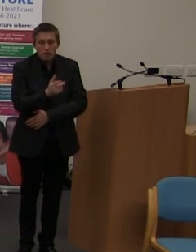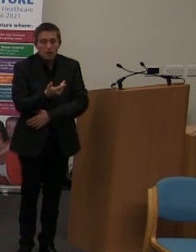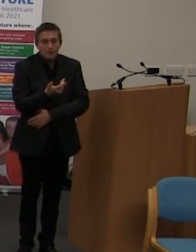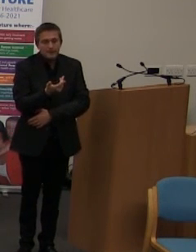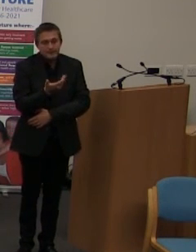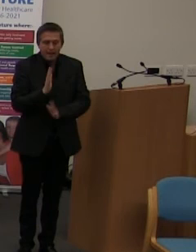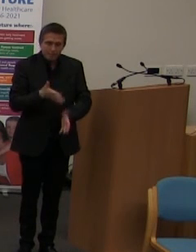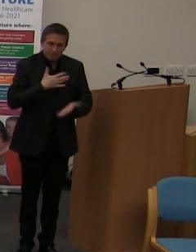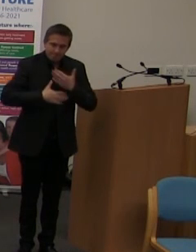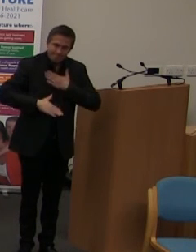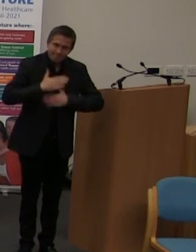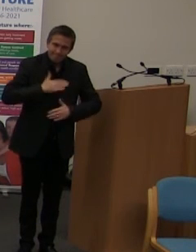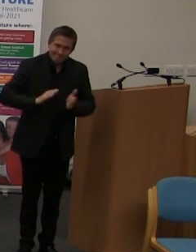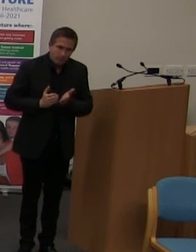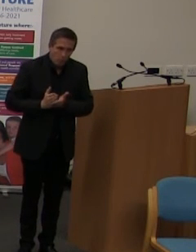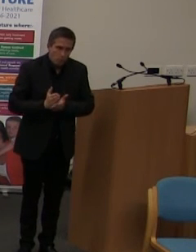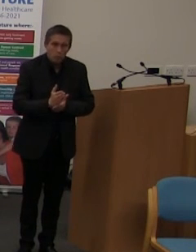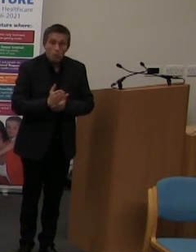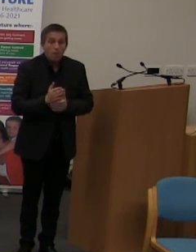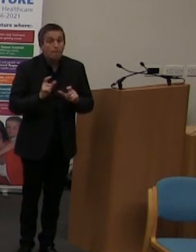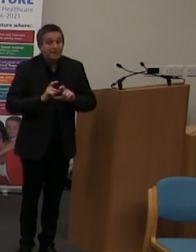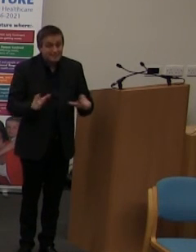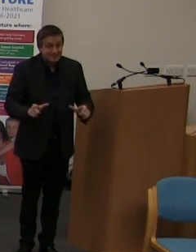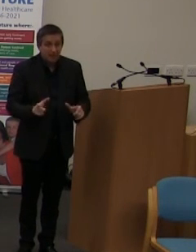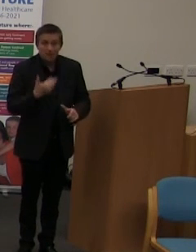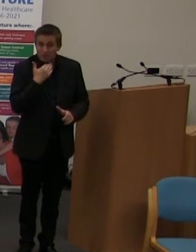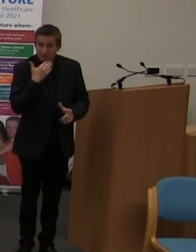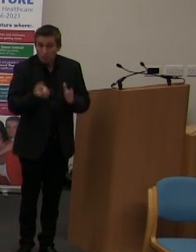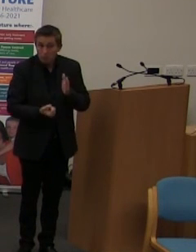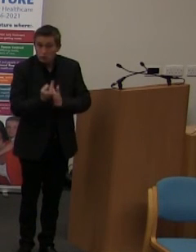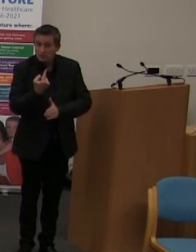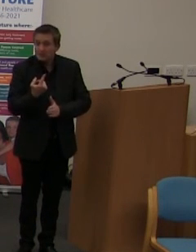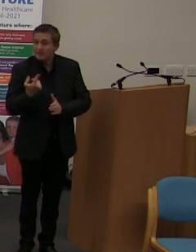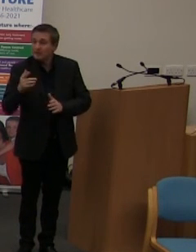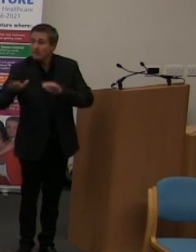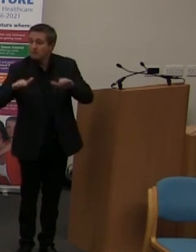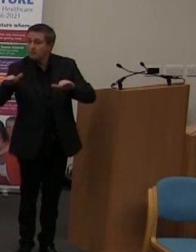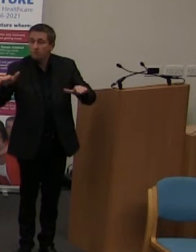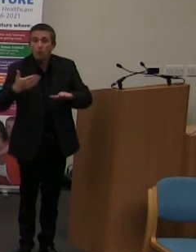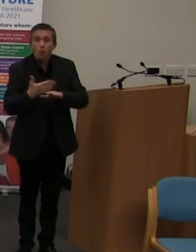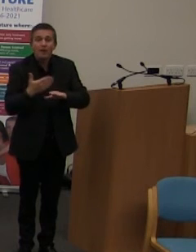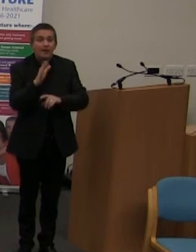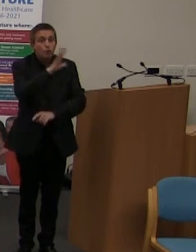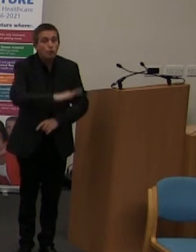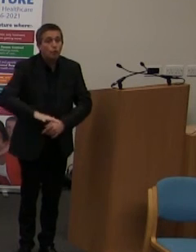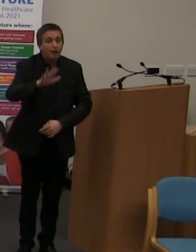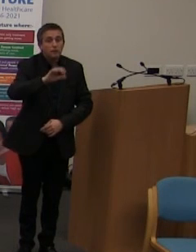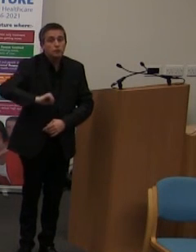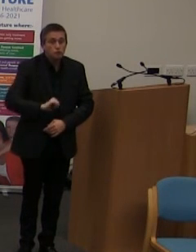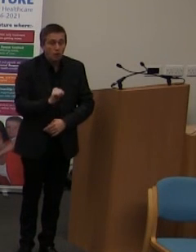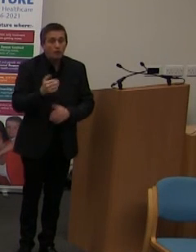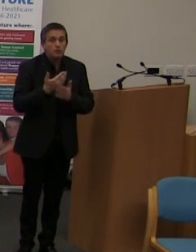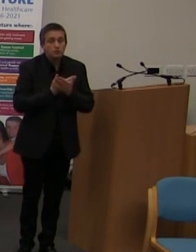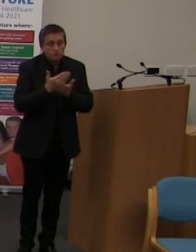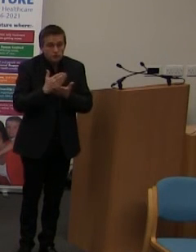have not had to take. But I think there's a lot of opportunity in where we can go, and so long as we focus on looking nationally, there's a lot more chance that